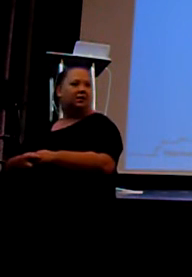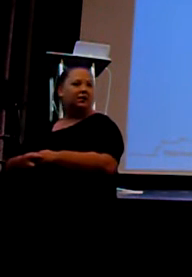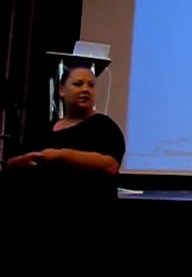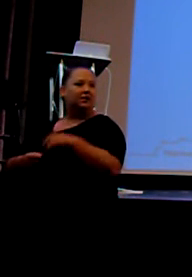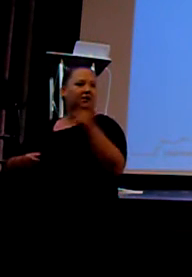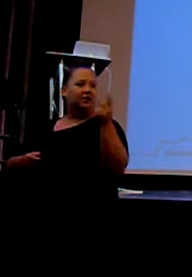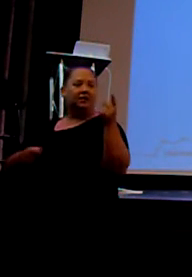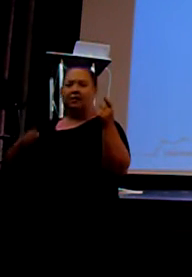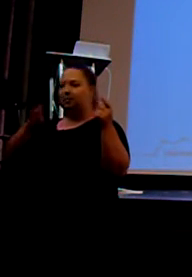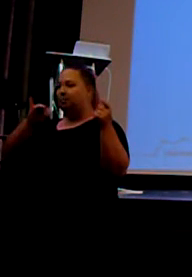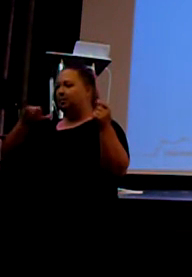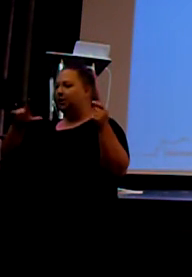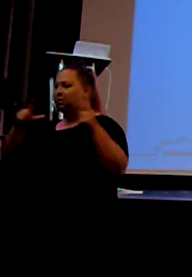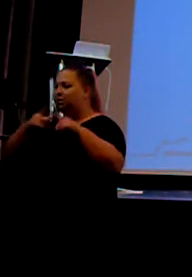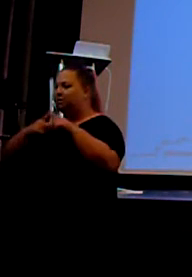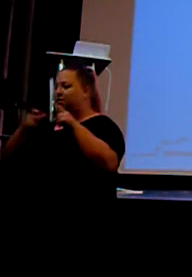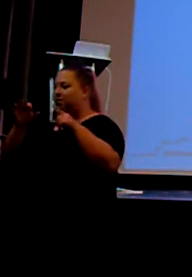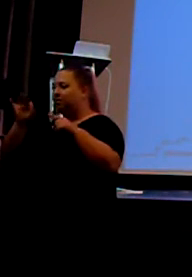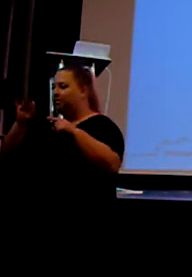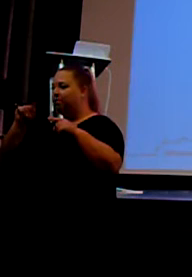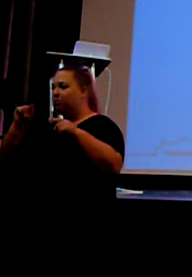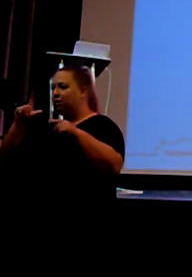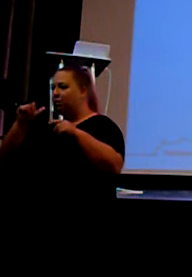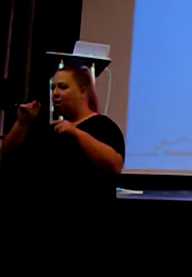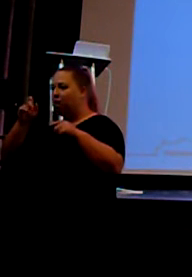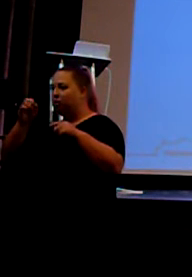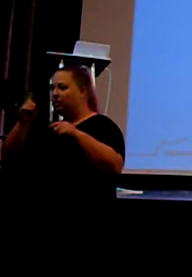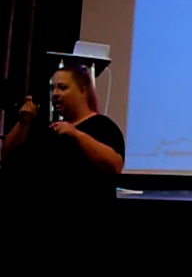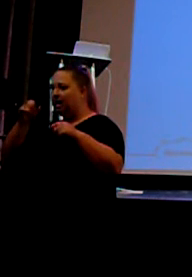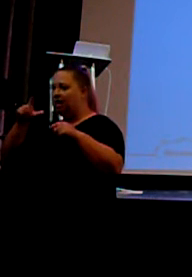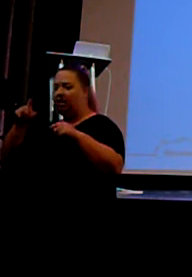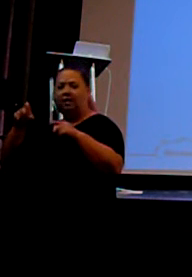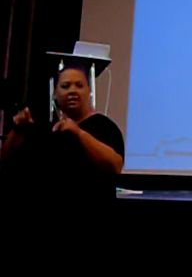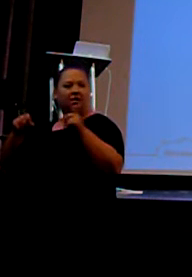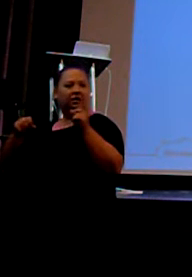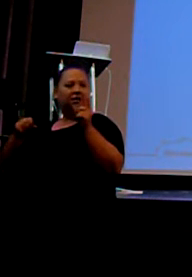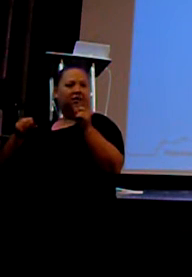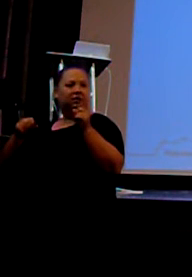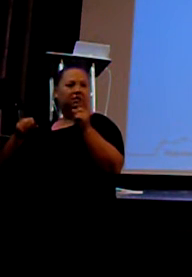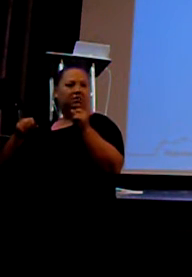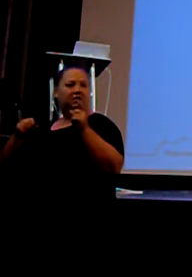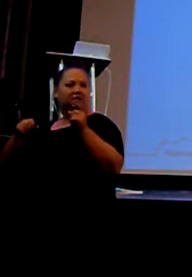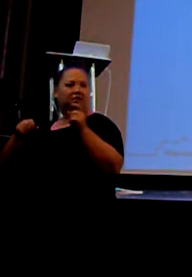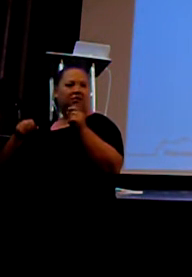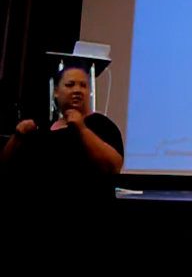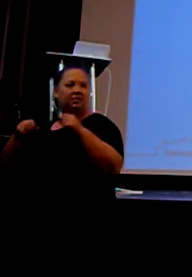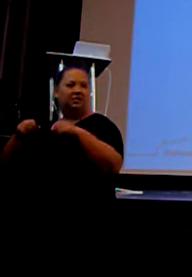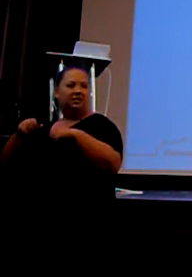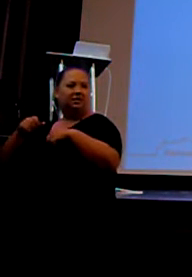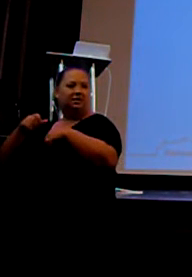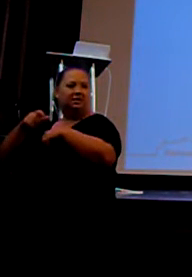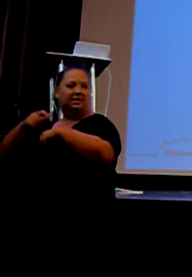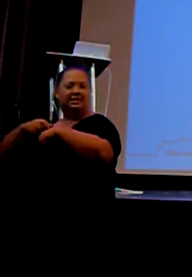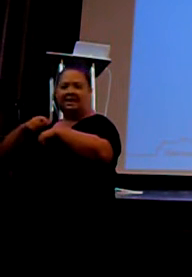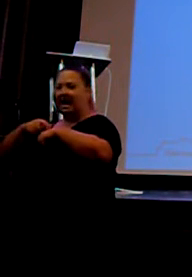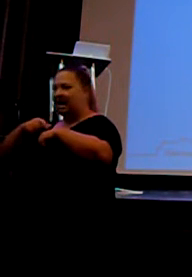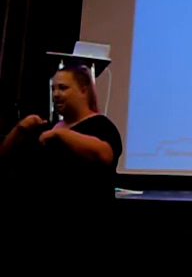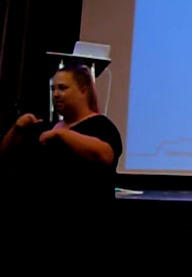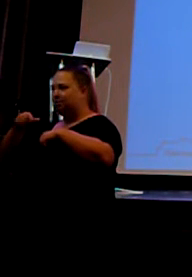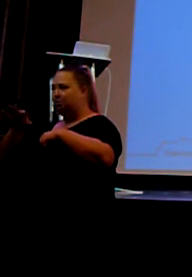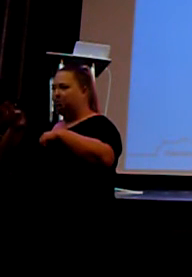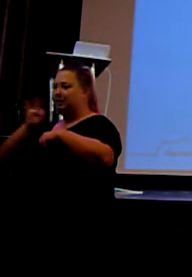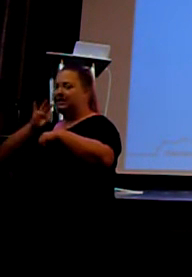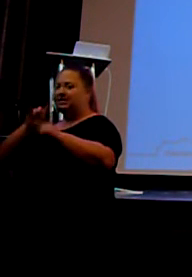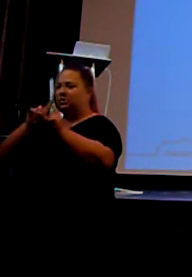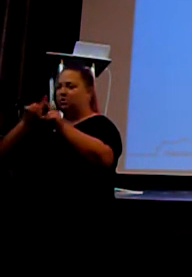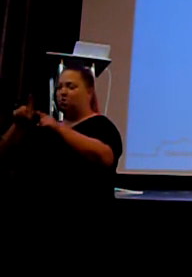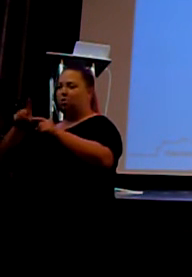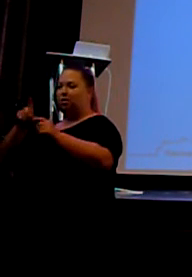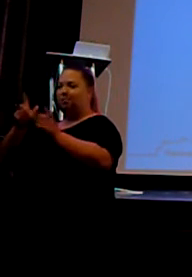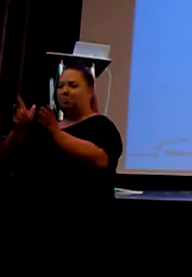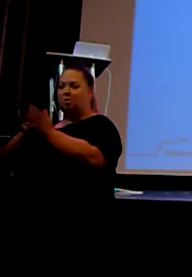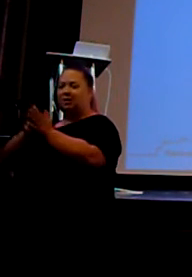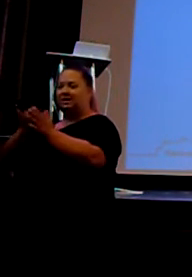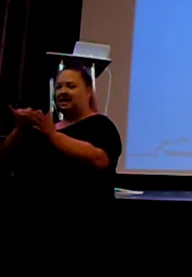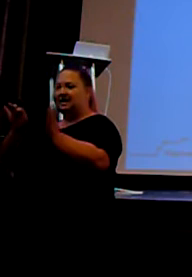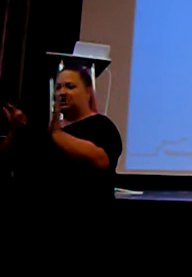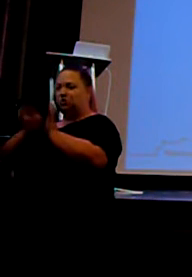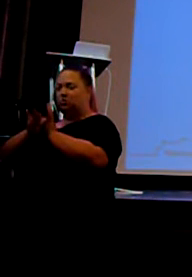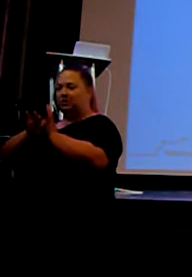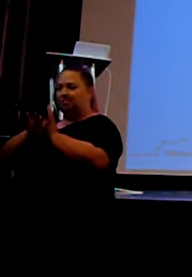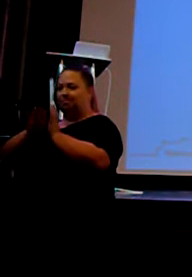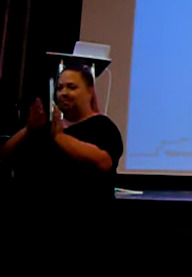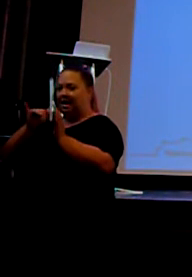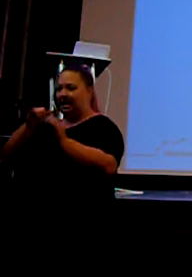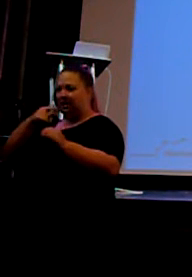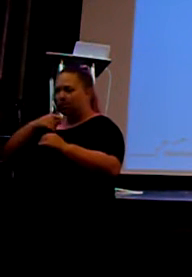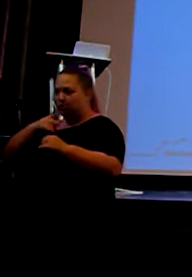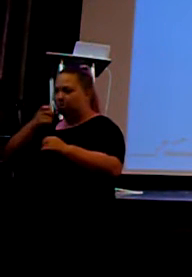Fort Lauderdale. I just had a quick question about the timing that you pick to go into the port. Is that chosen by you or is that set